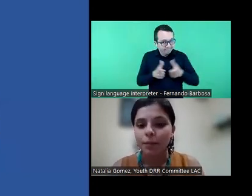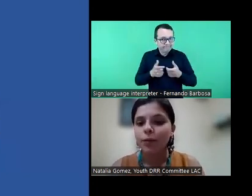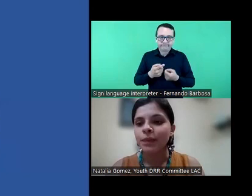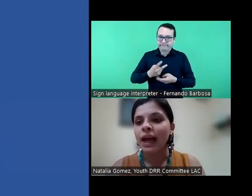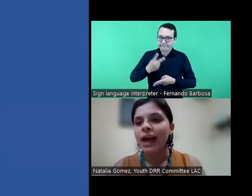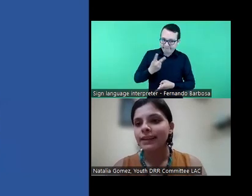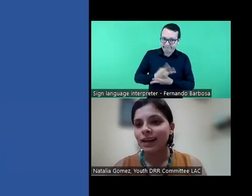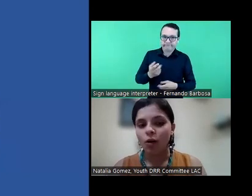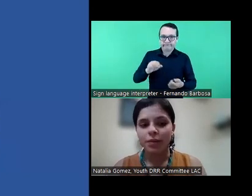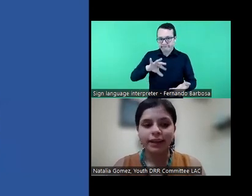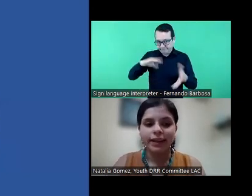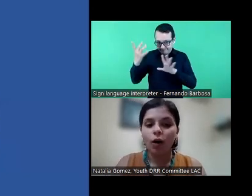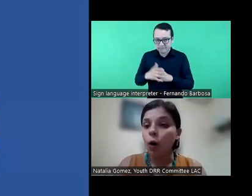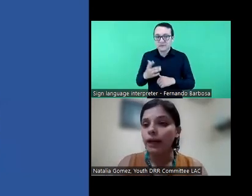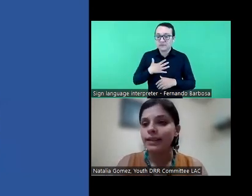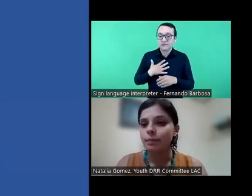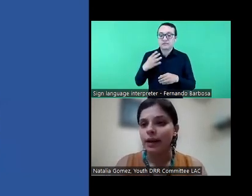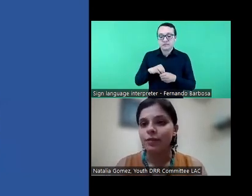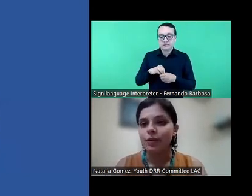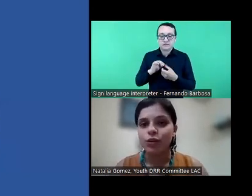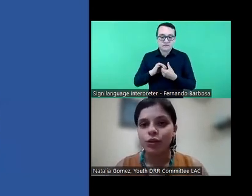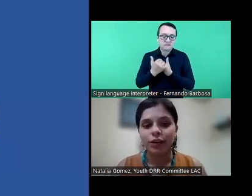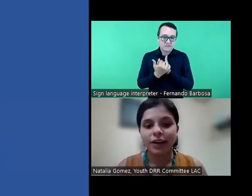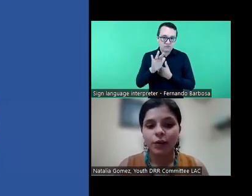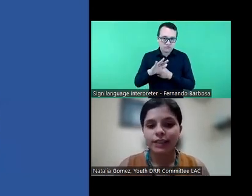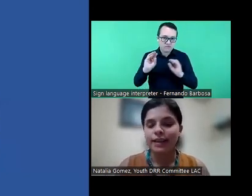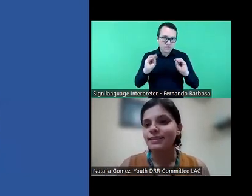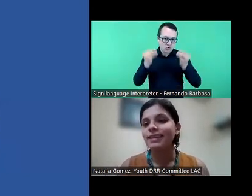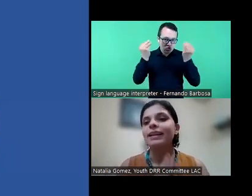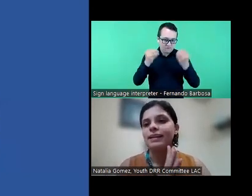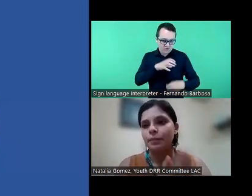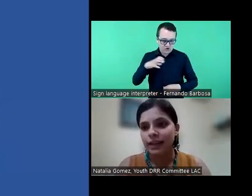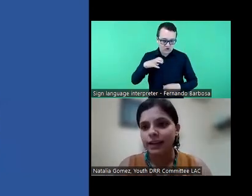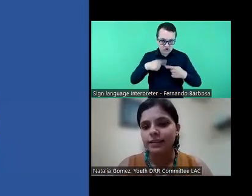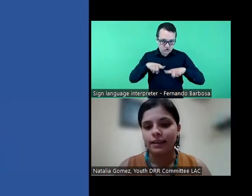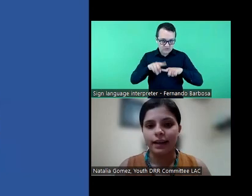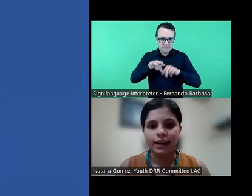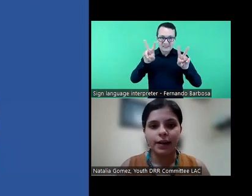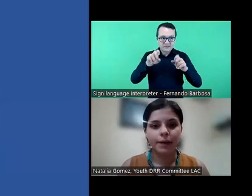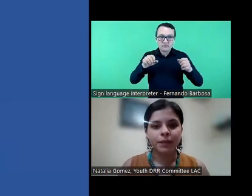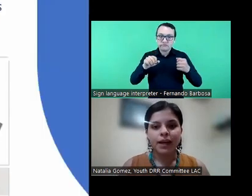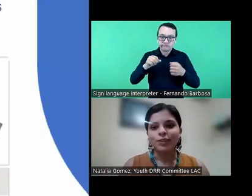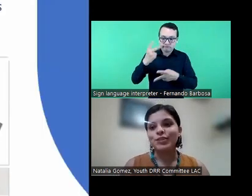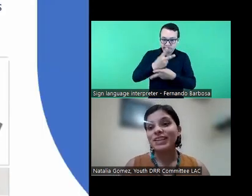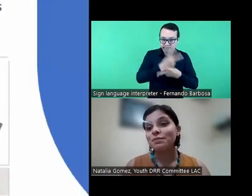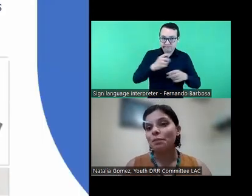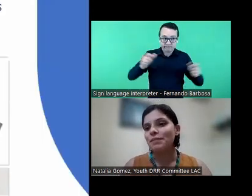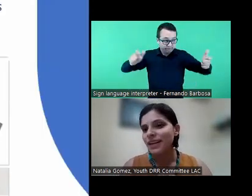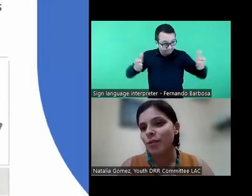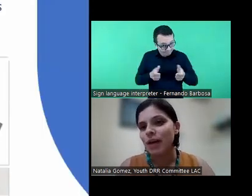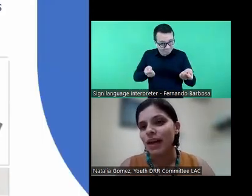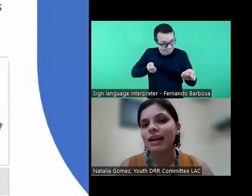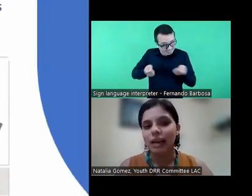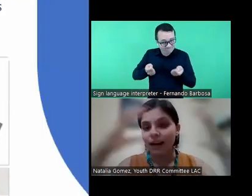risk reduction, mainly as a member of the youth board for the reduction of disaster risk in